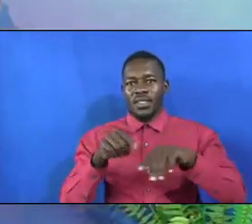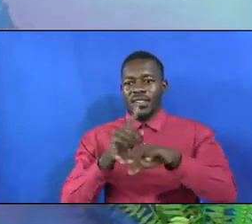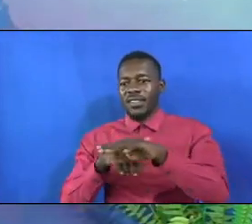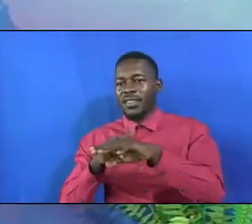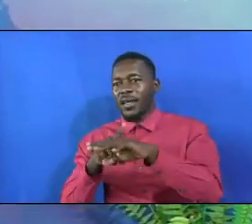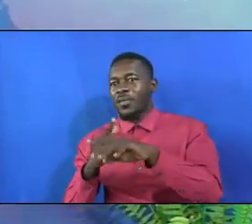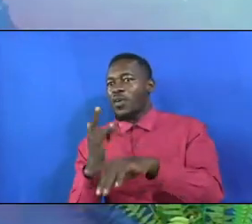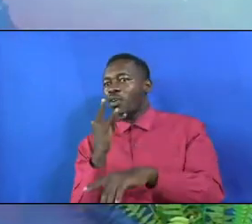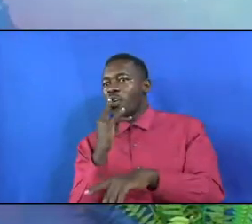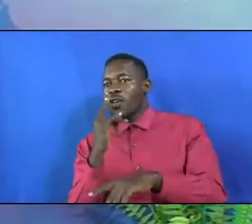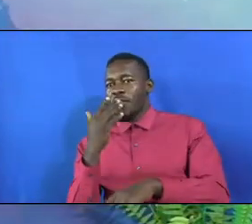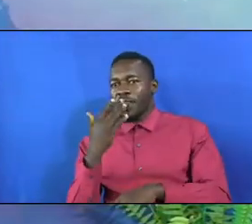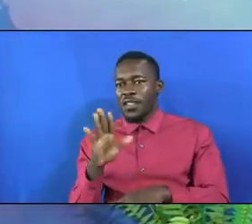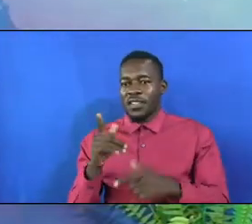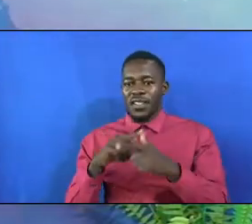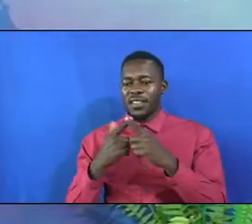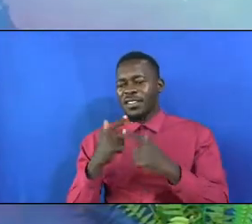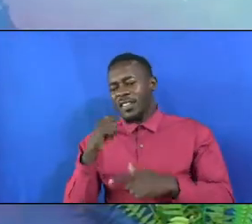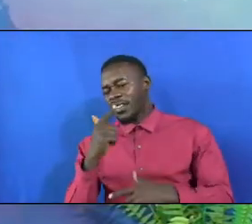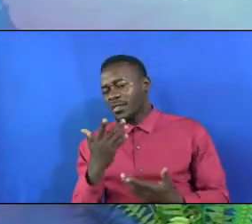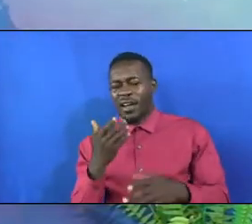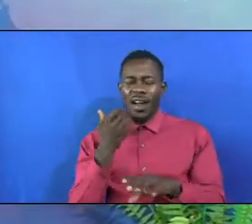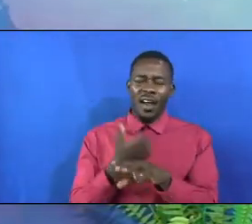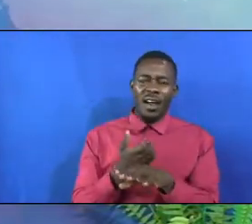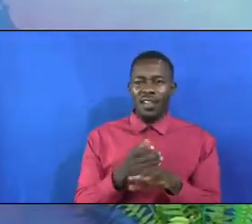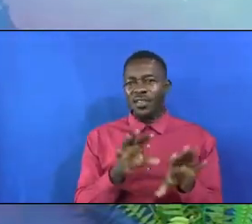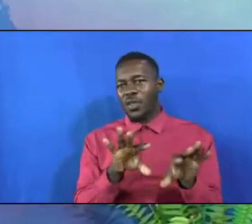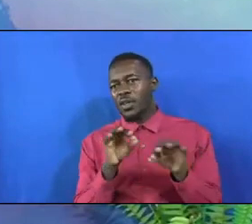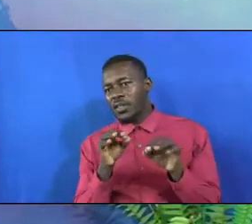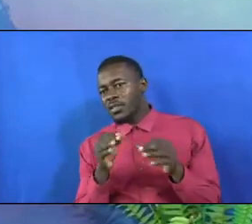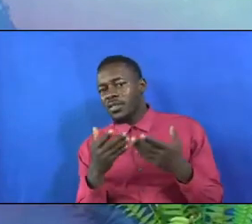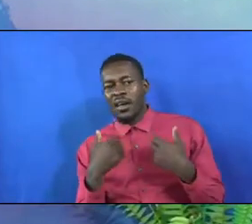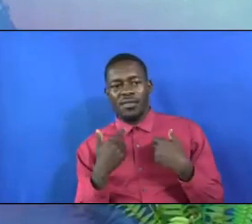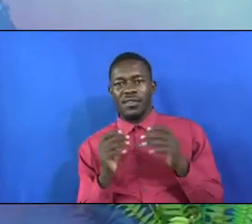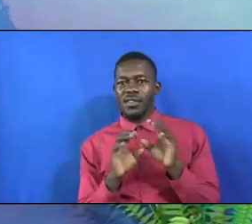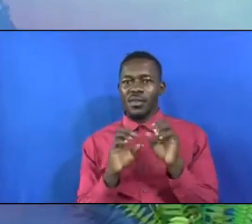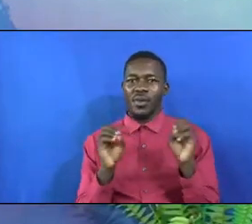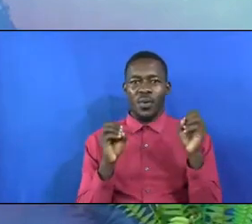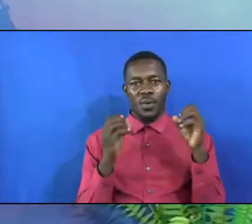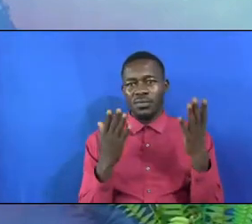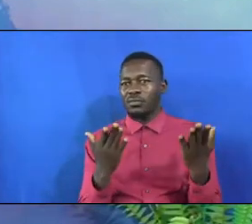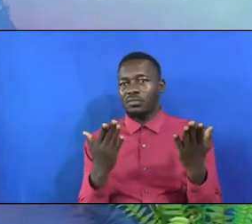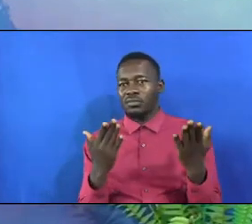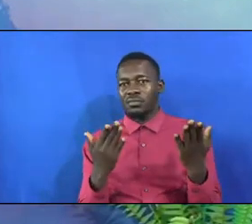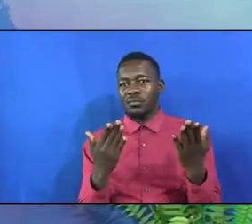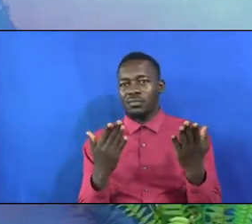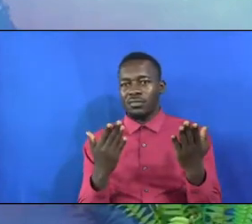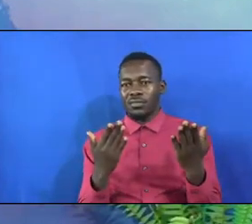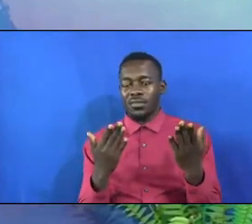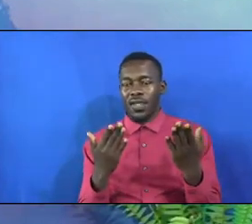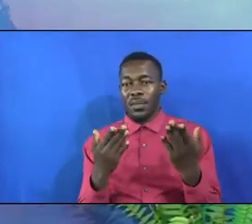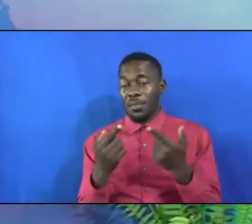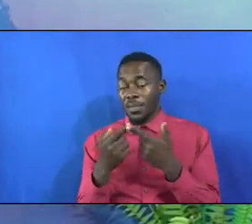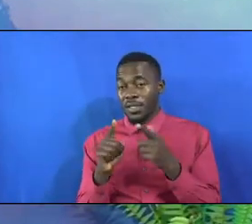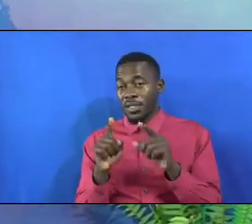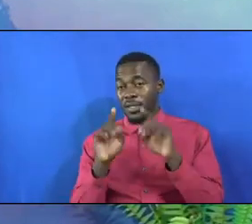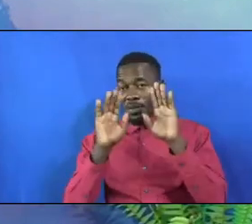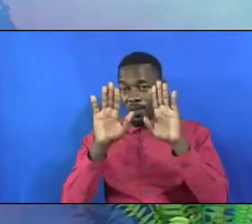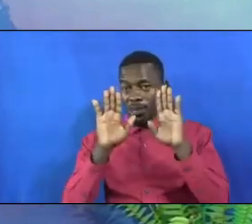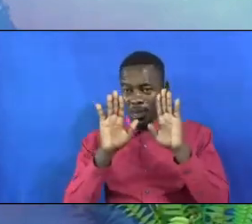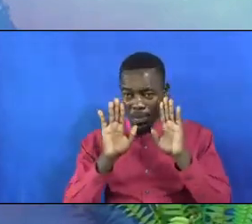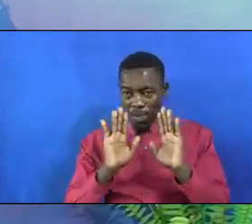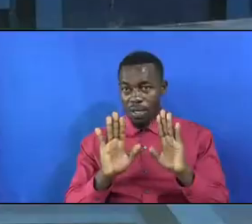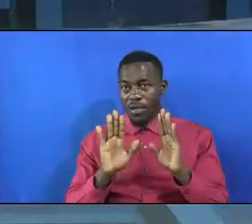realize that this was against, then you say, sikuwa na choice. But let me tell you, brothers and sisters,